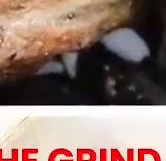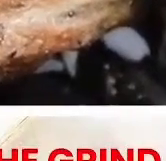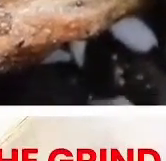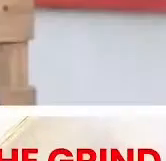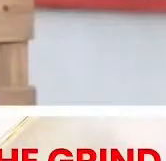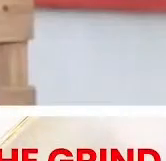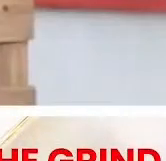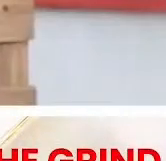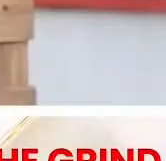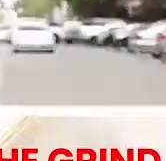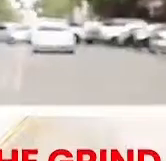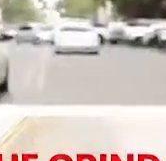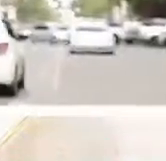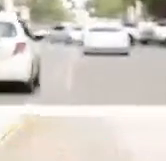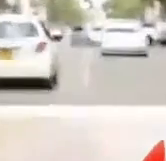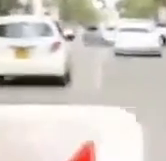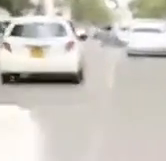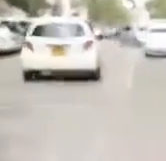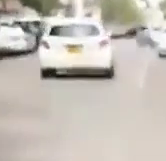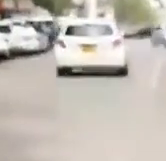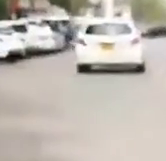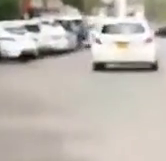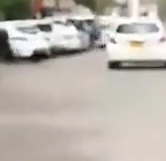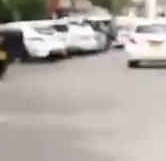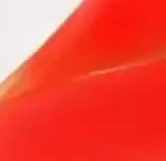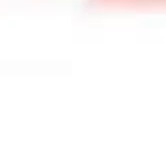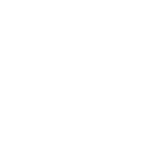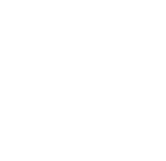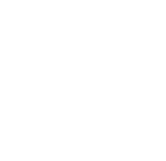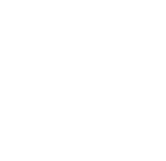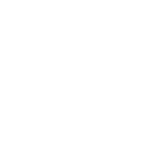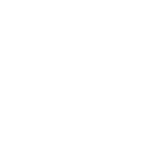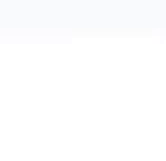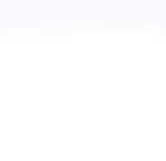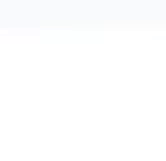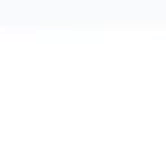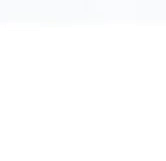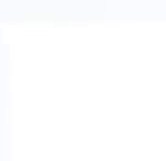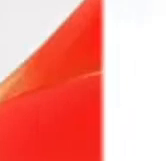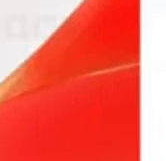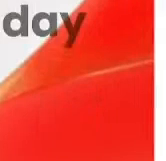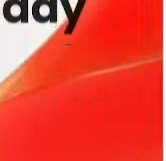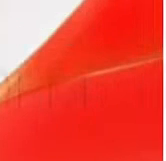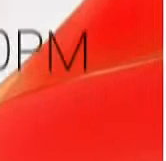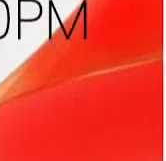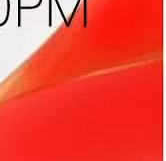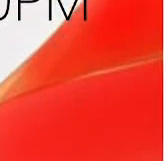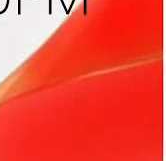energy. Yes. Every Monday at 7:30 p.m.